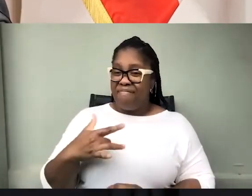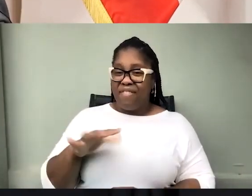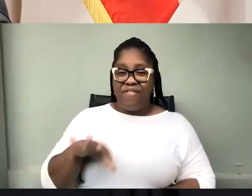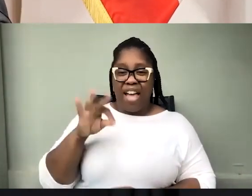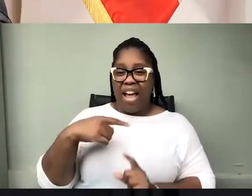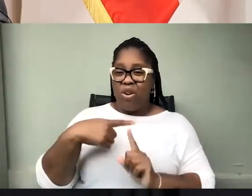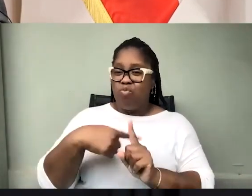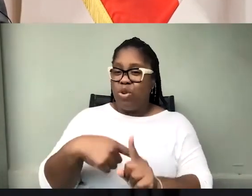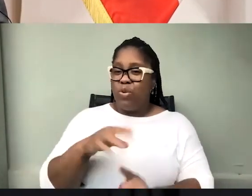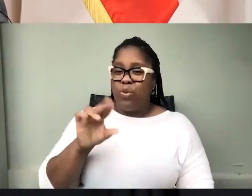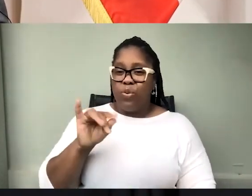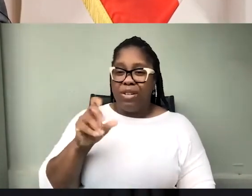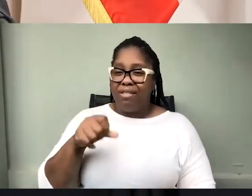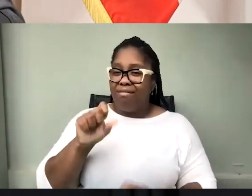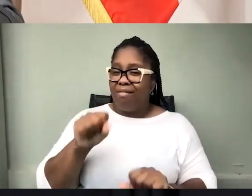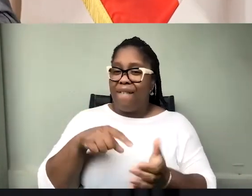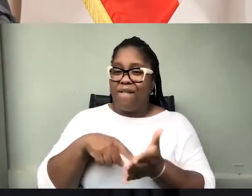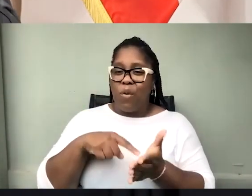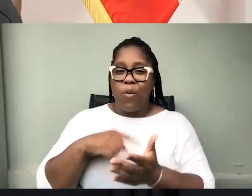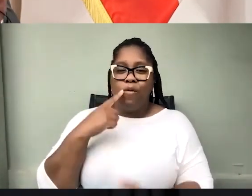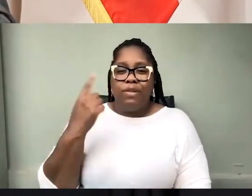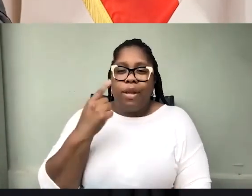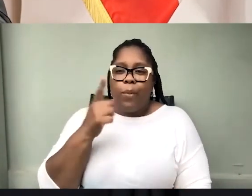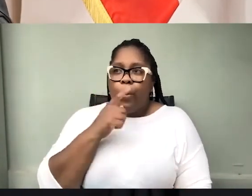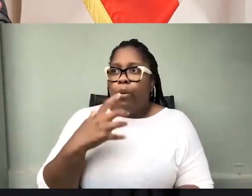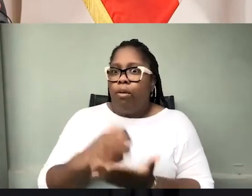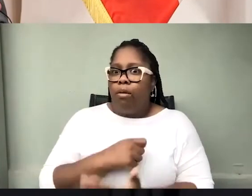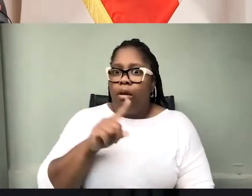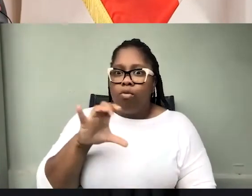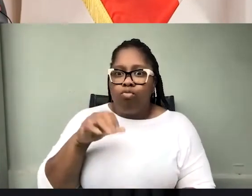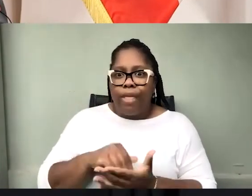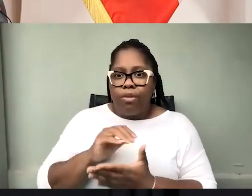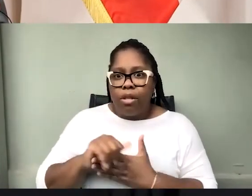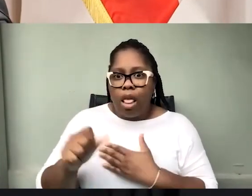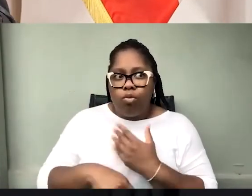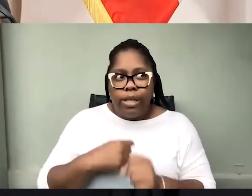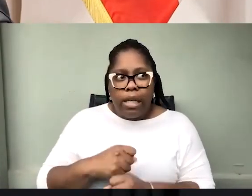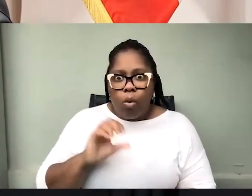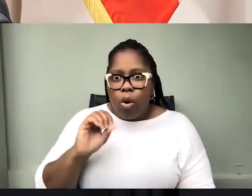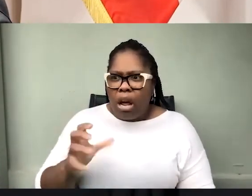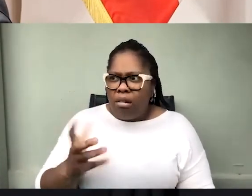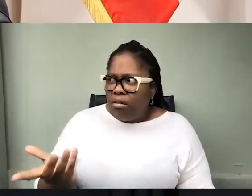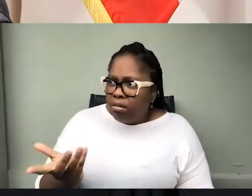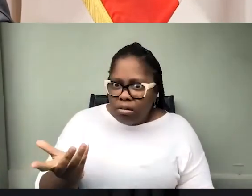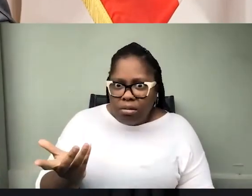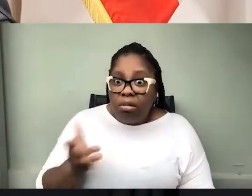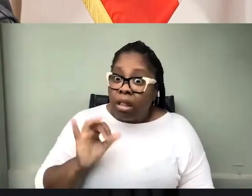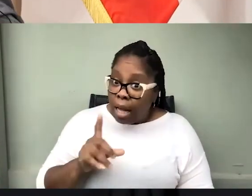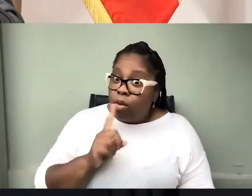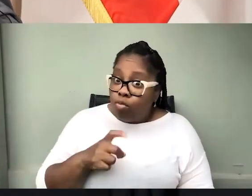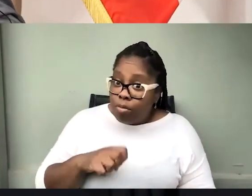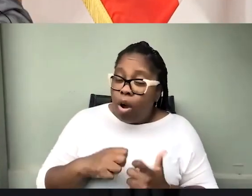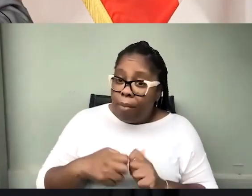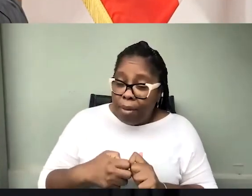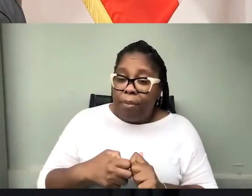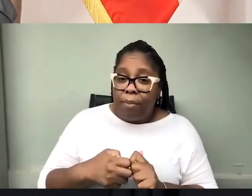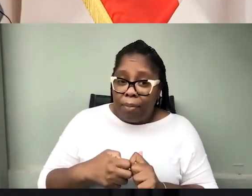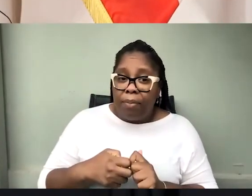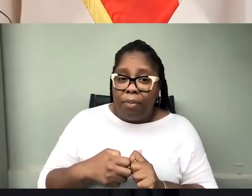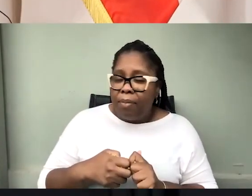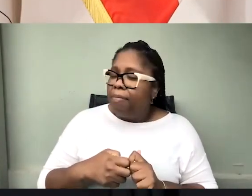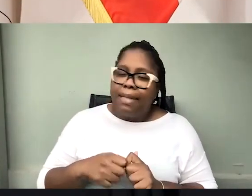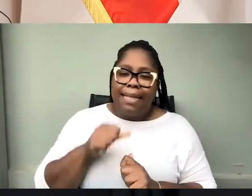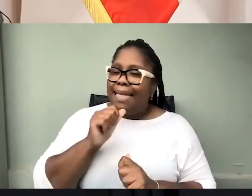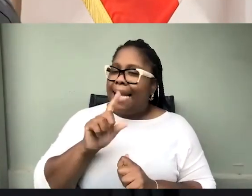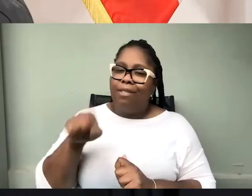rental units that are affordable for someone making $100,000 a year here in Orange County is a real problem. And it's a problem that is not